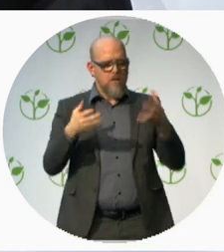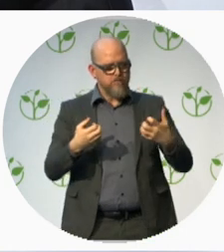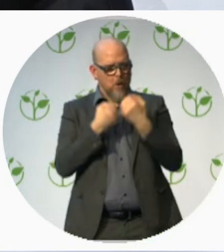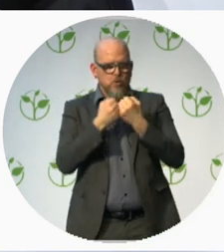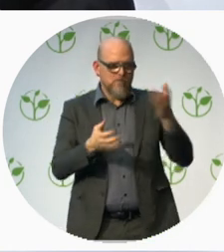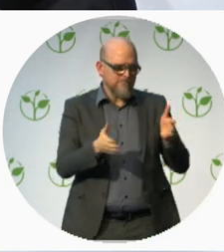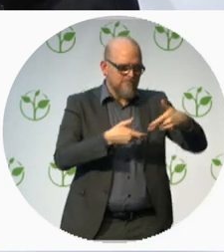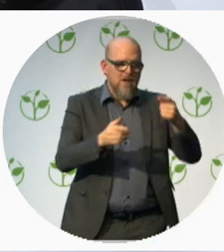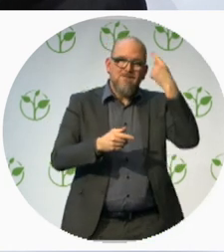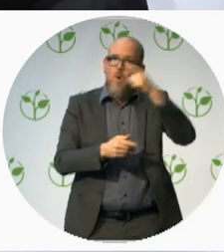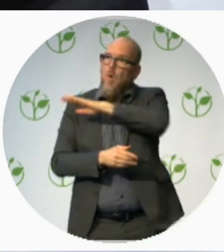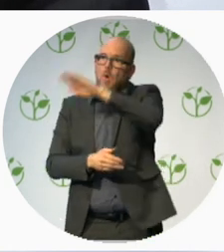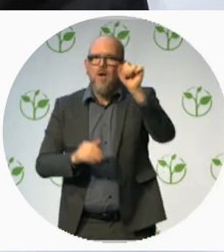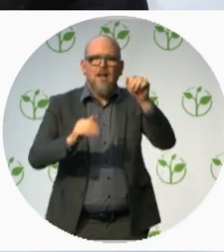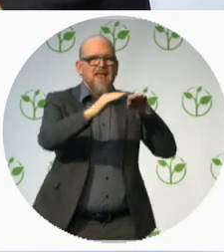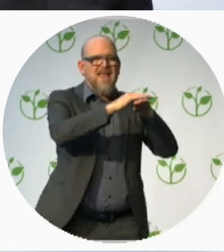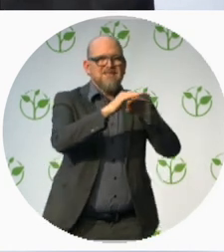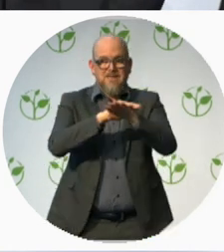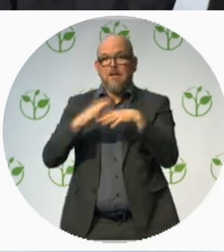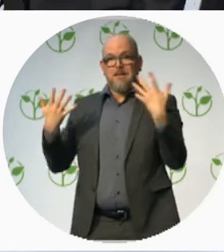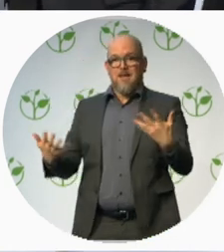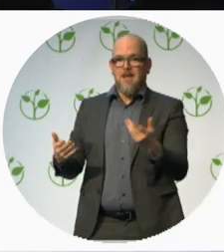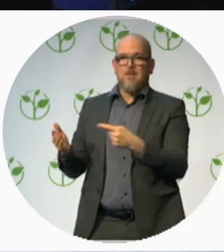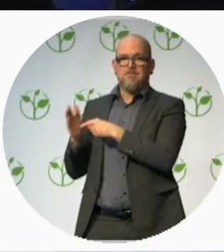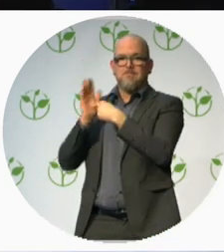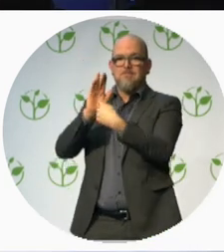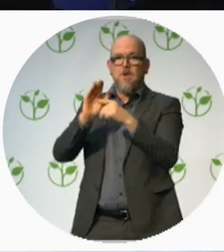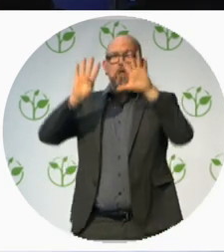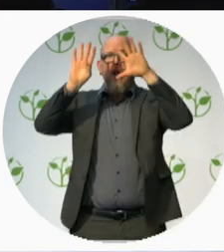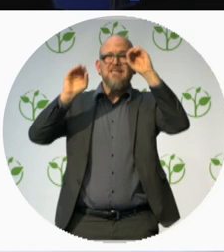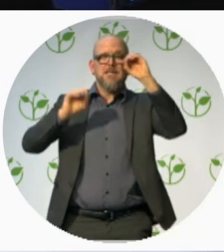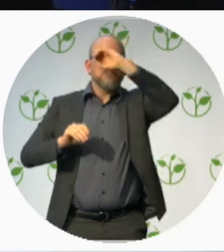continents. To date, 90% of all standards have been harmonized.